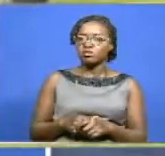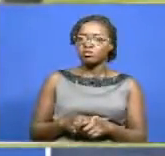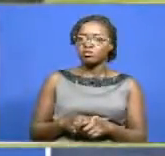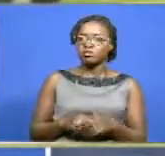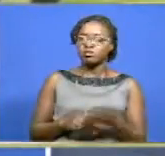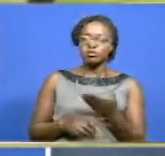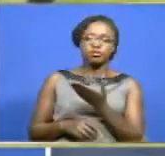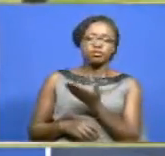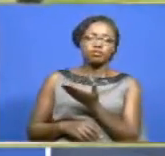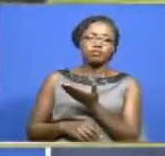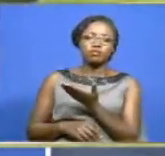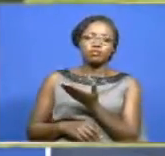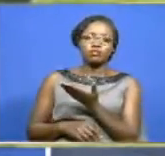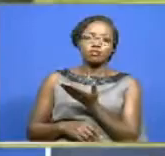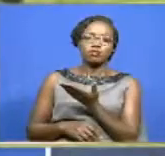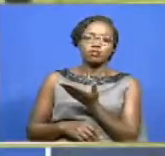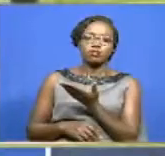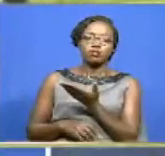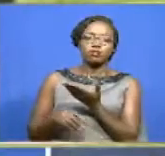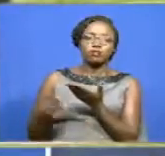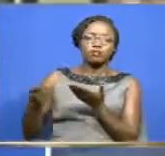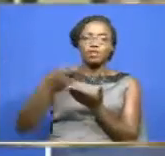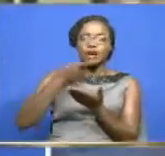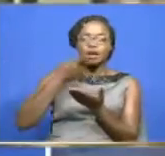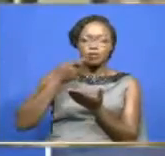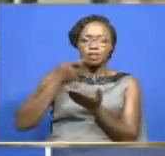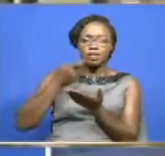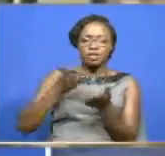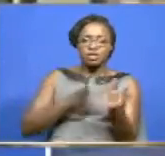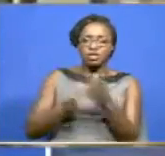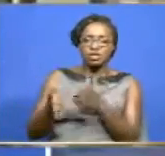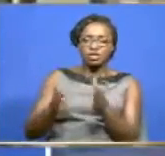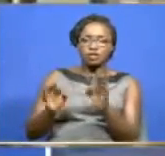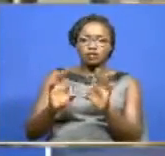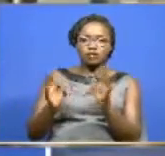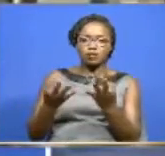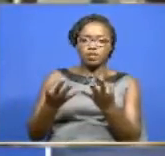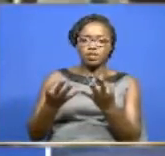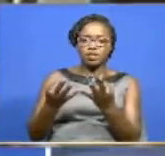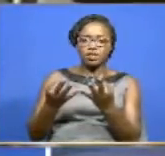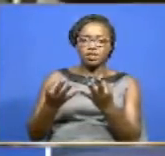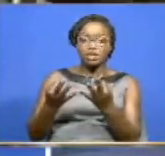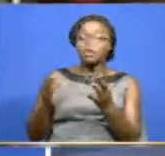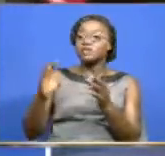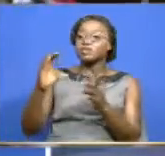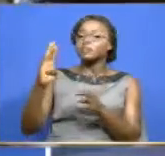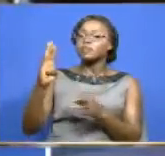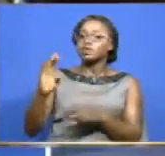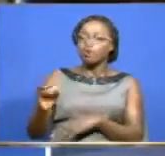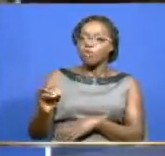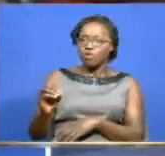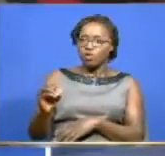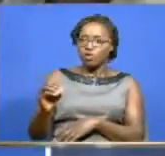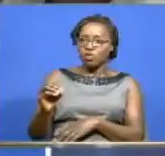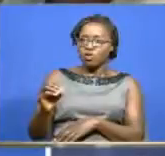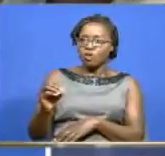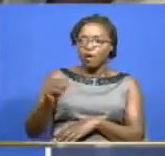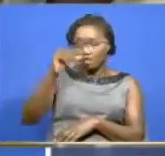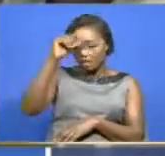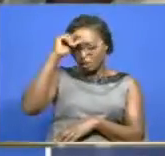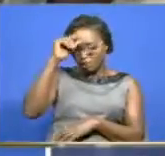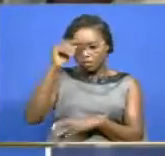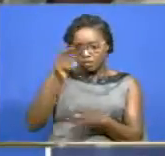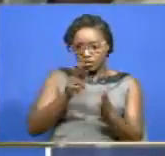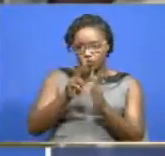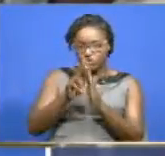In efforts to rehabilitate street families, a community-based organization in Kisii County has urged the government to put in place measures that